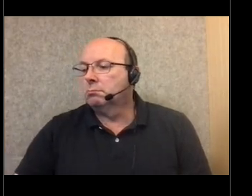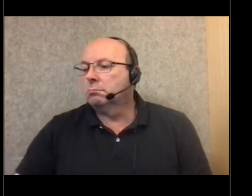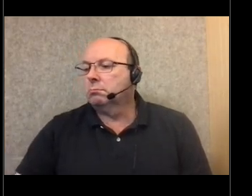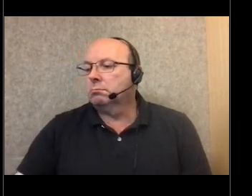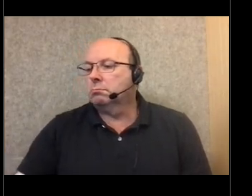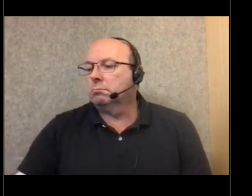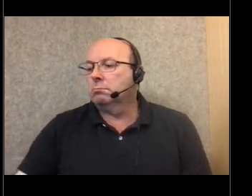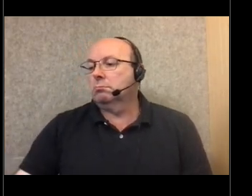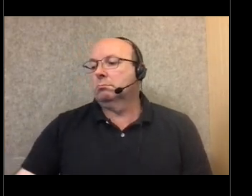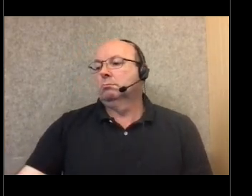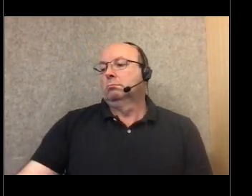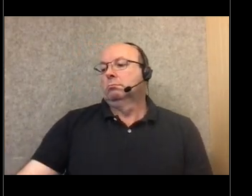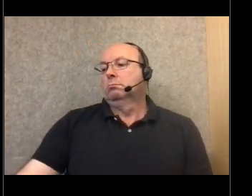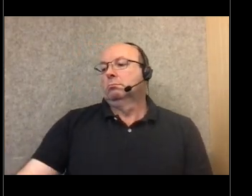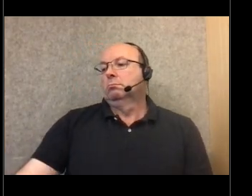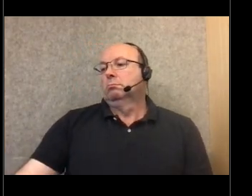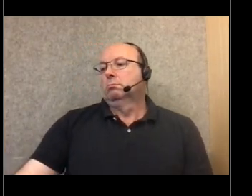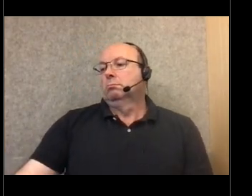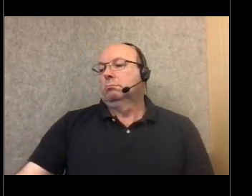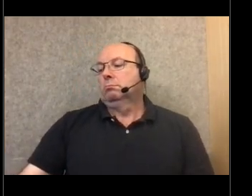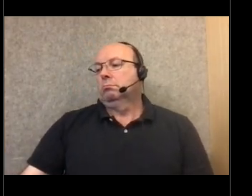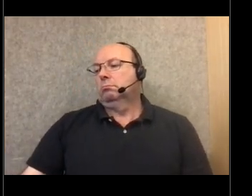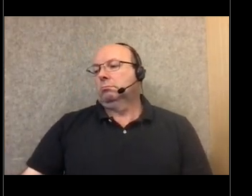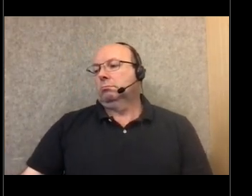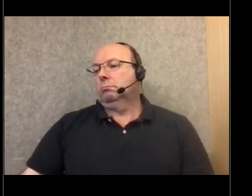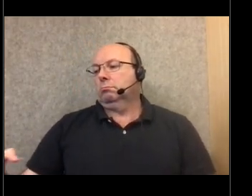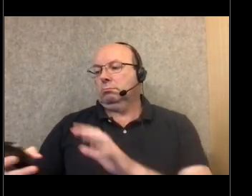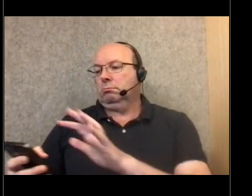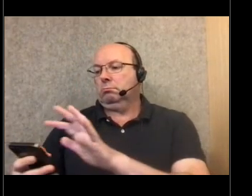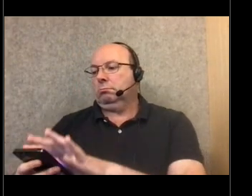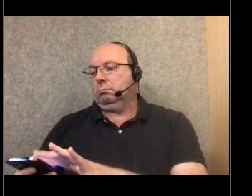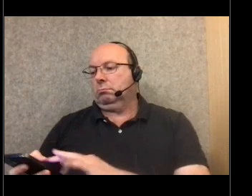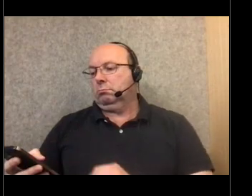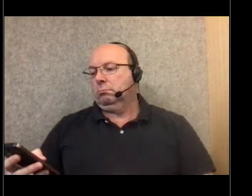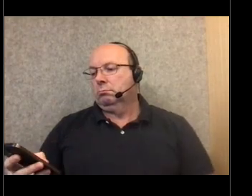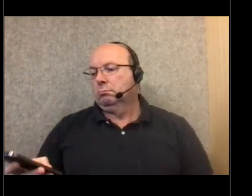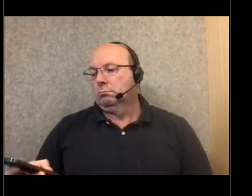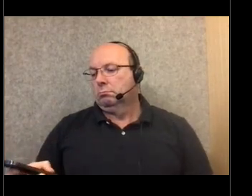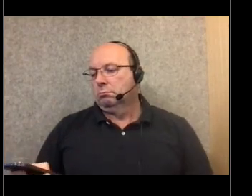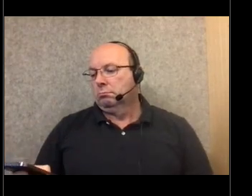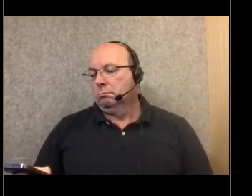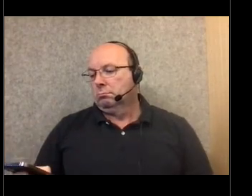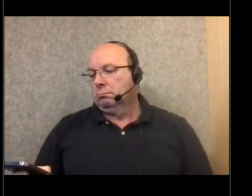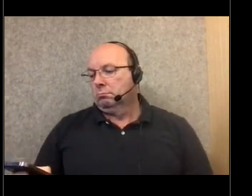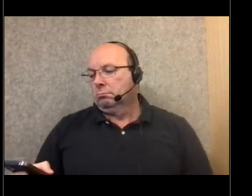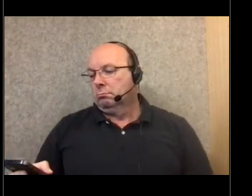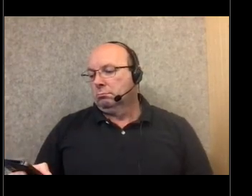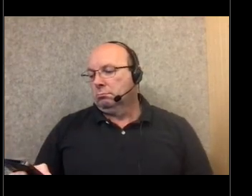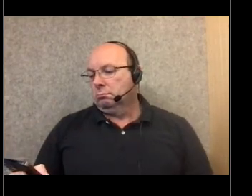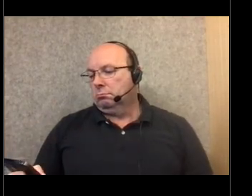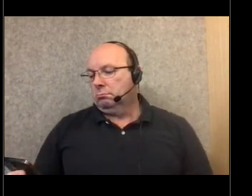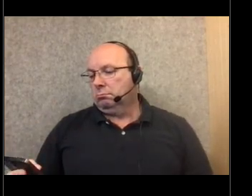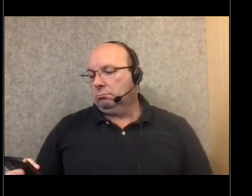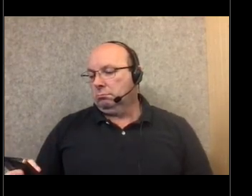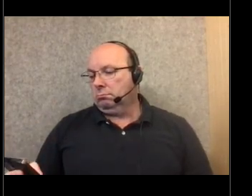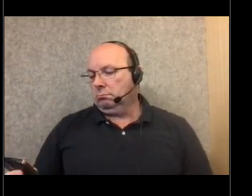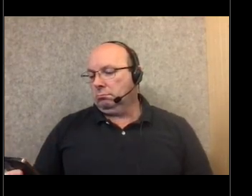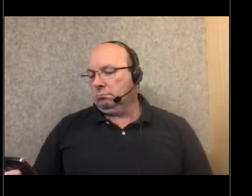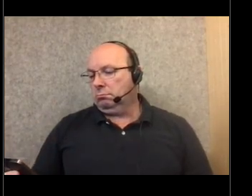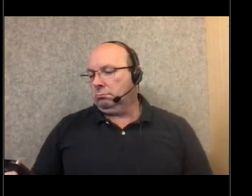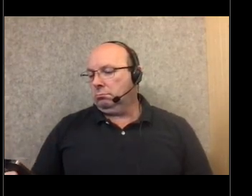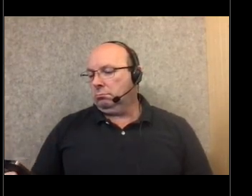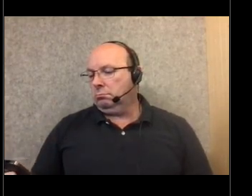the guidelines allow the use of vehicles for access to site amenities under